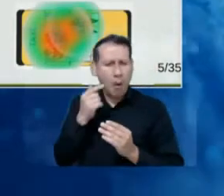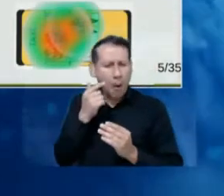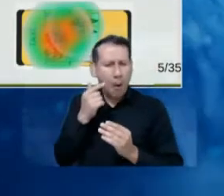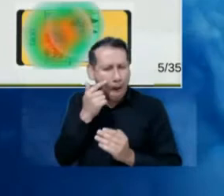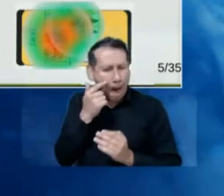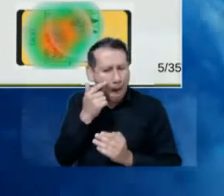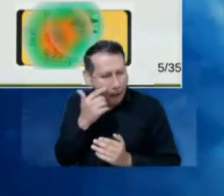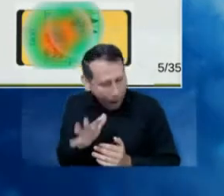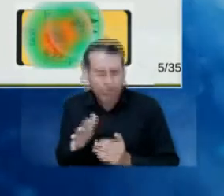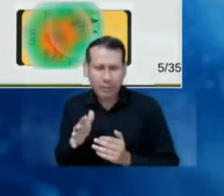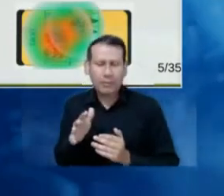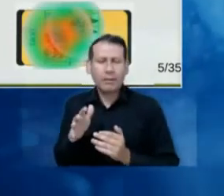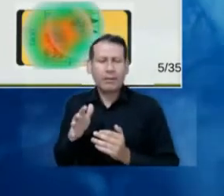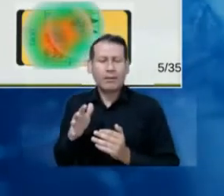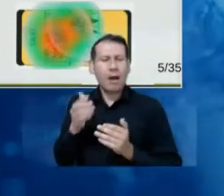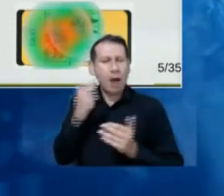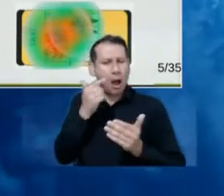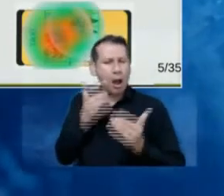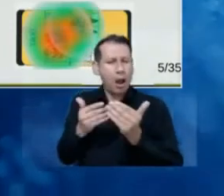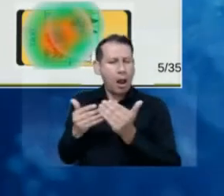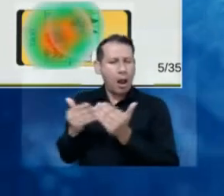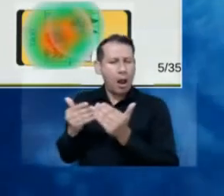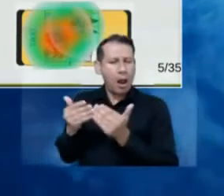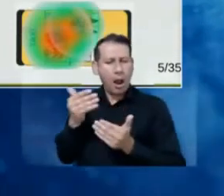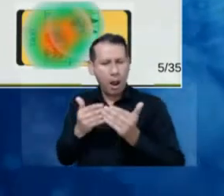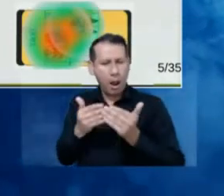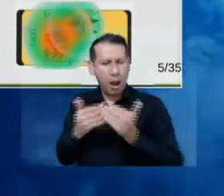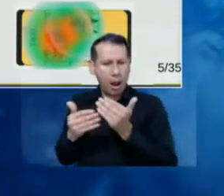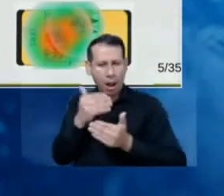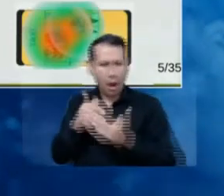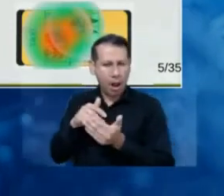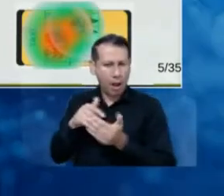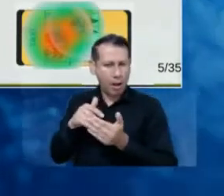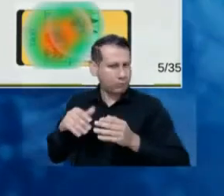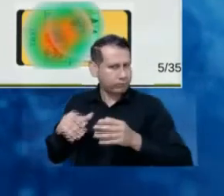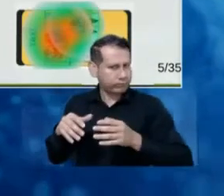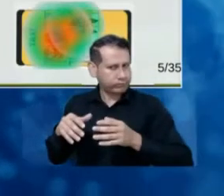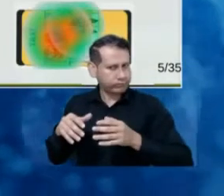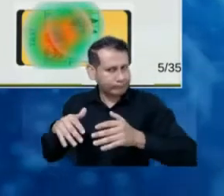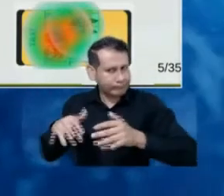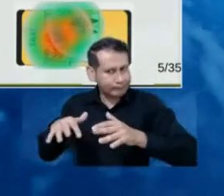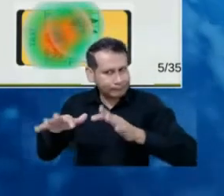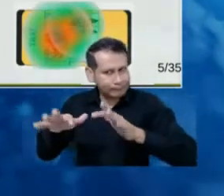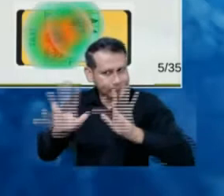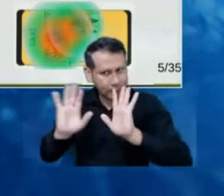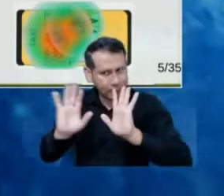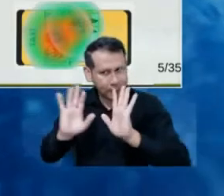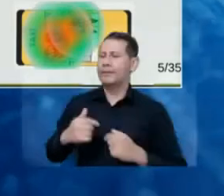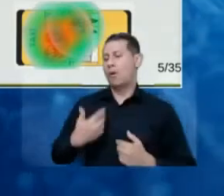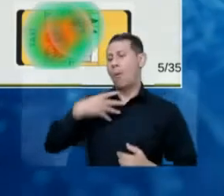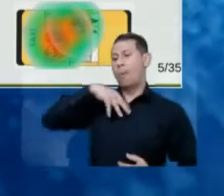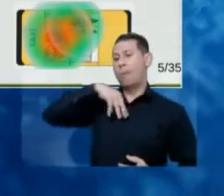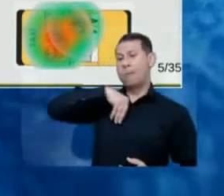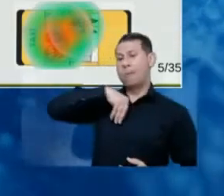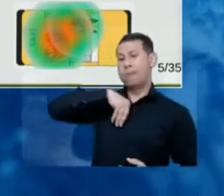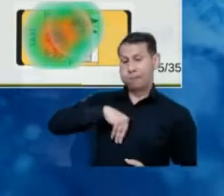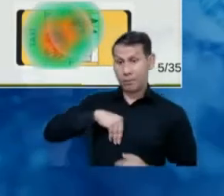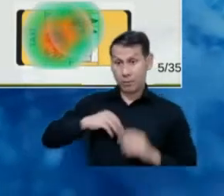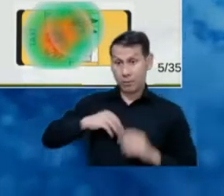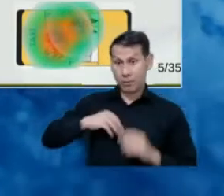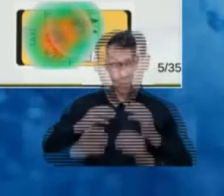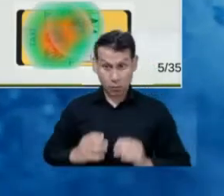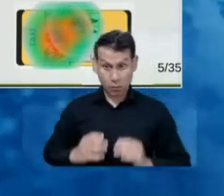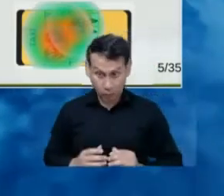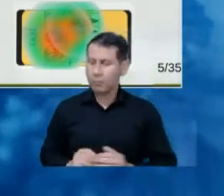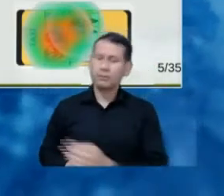and the result of this electromagnetic simulation basically is a field level inside the body, and also